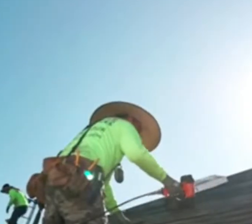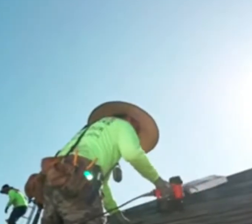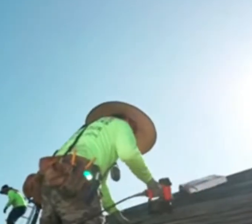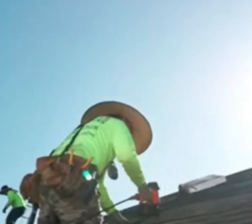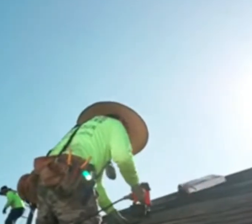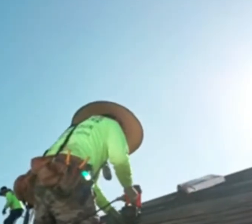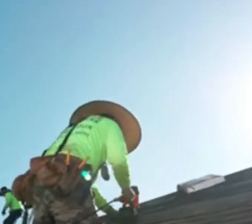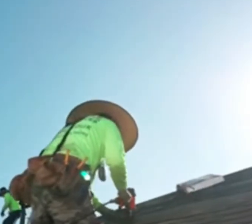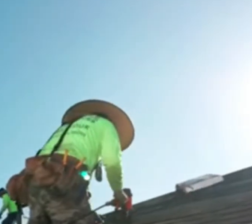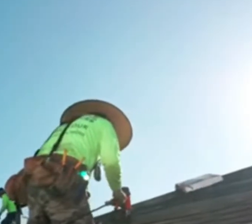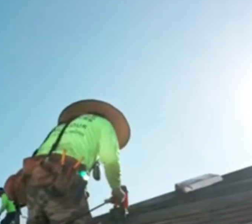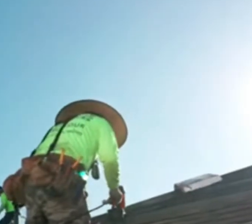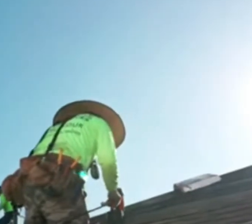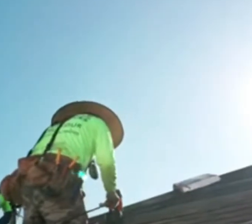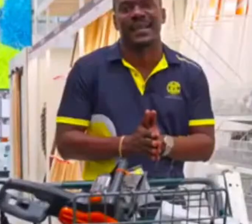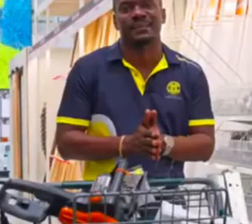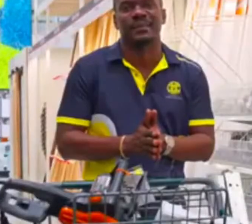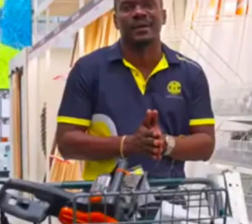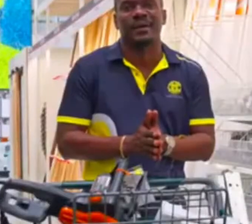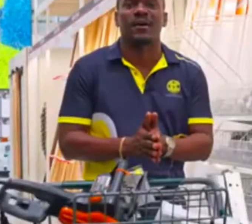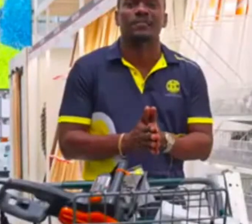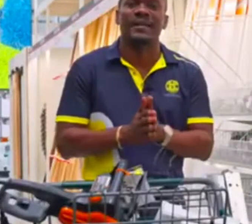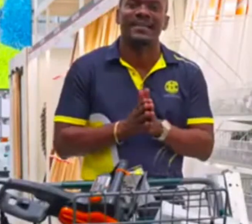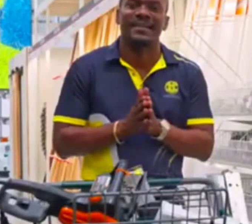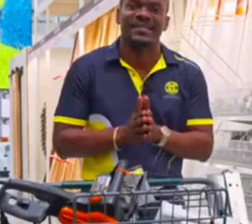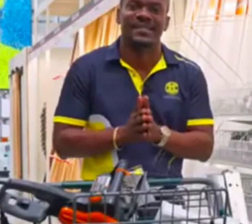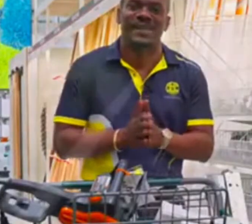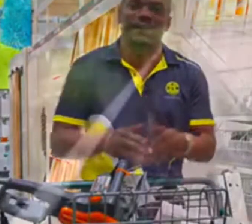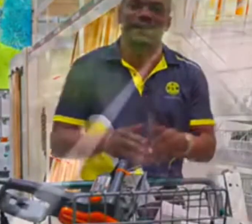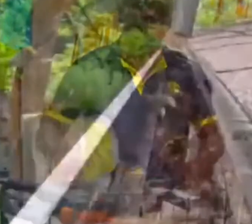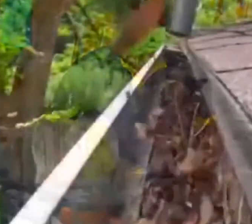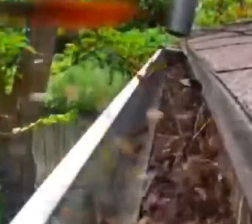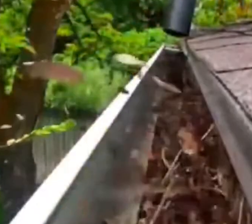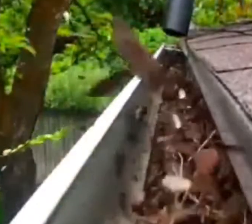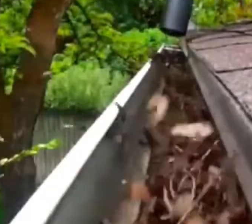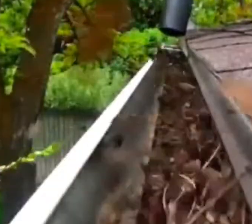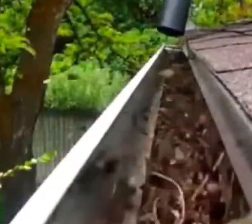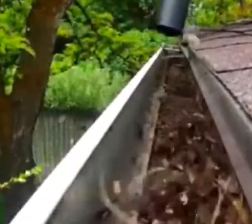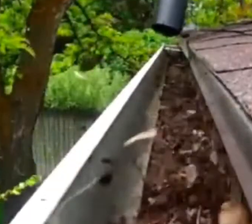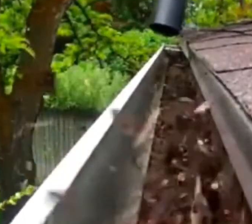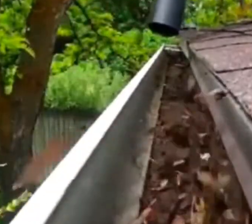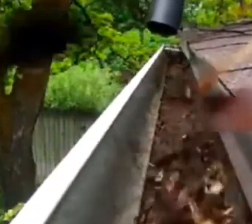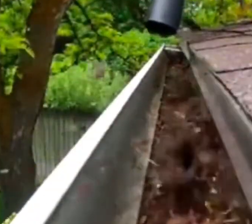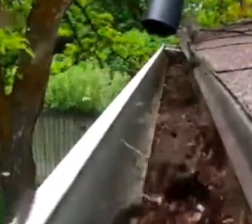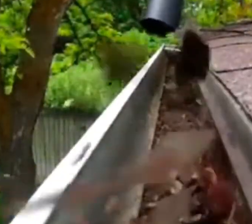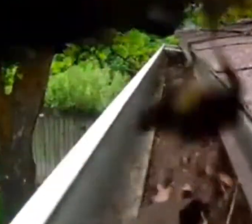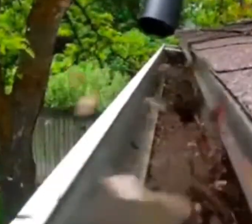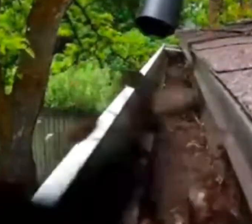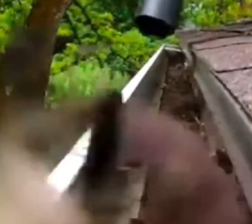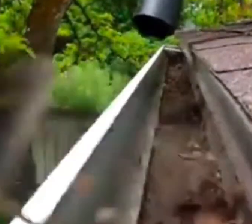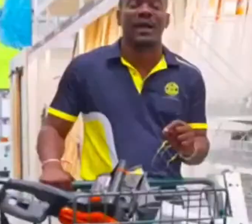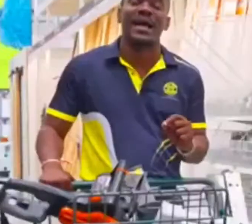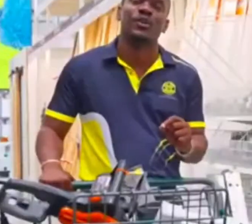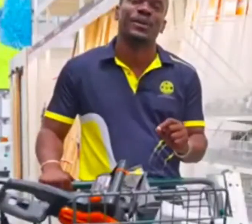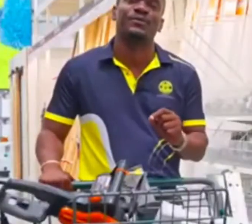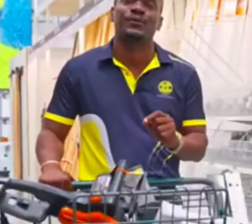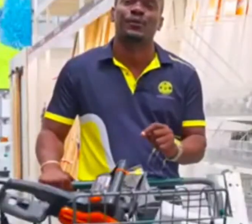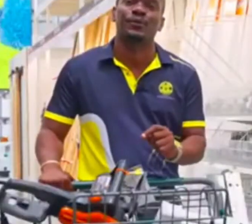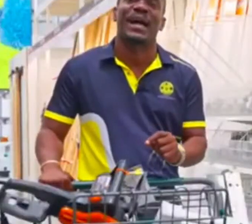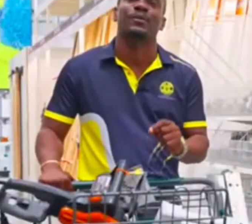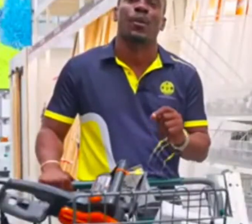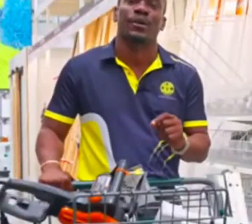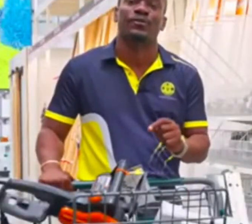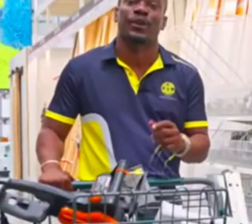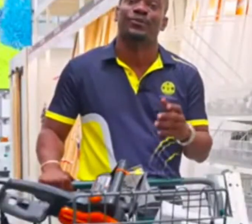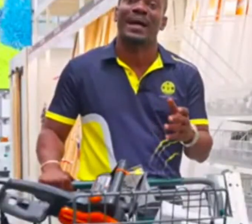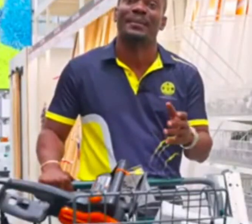home. Bad weather can strike at any time. Complete the necessary home repairs as early as possible. Store adequate